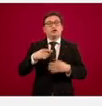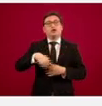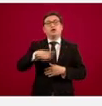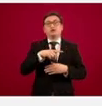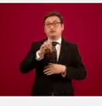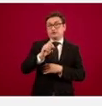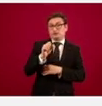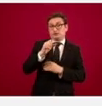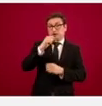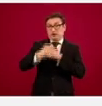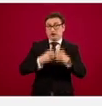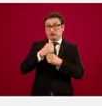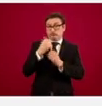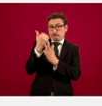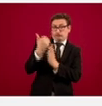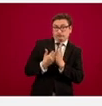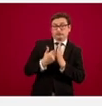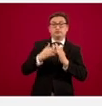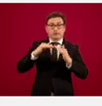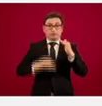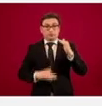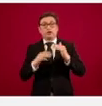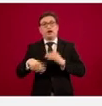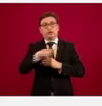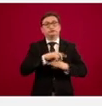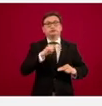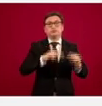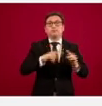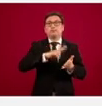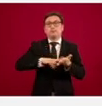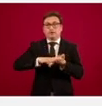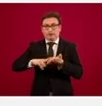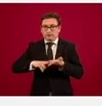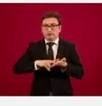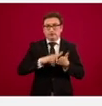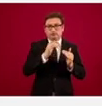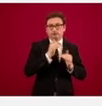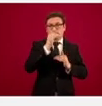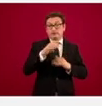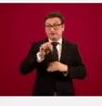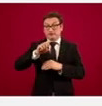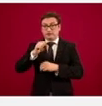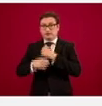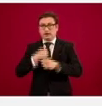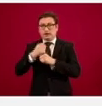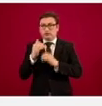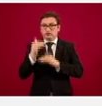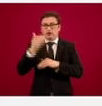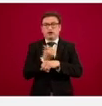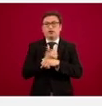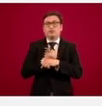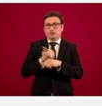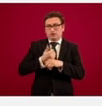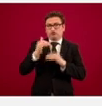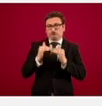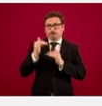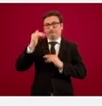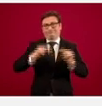citizens, they have a higher proportion of hospitalized cases as compared to those that are